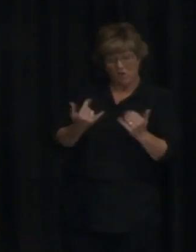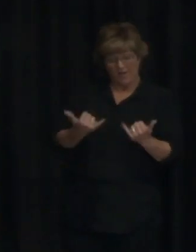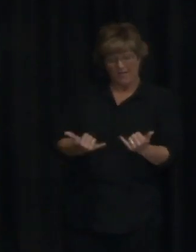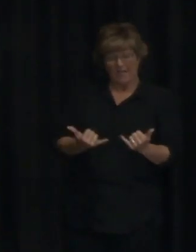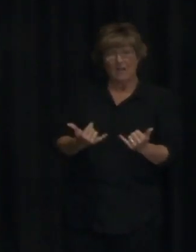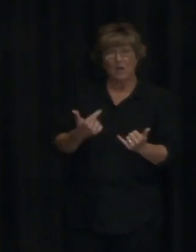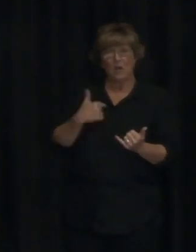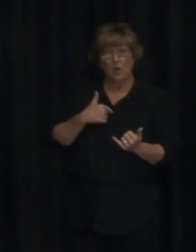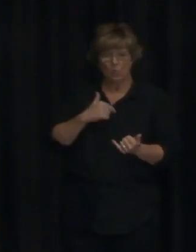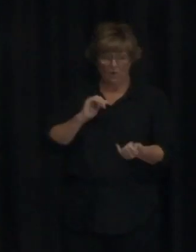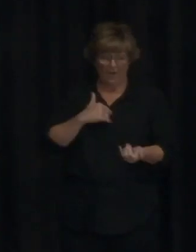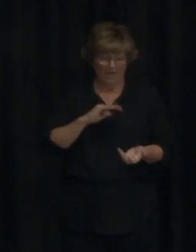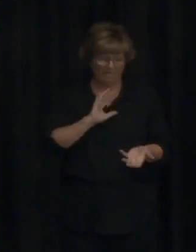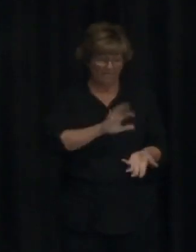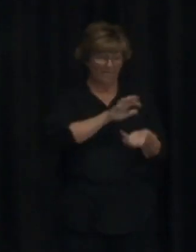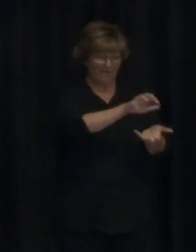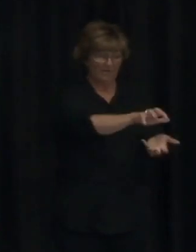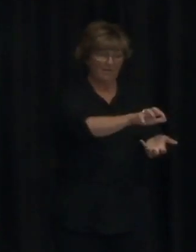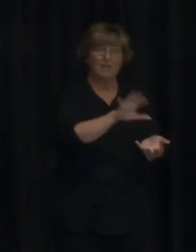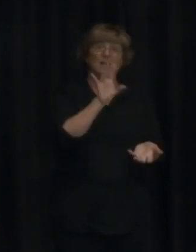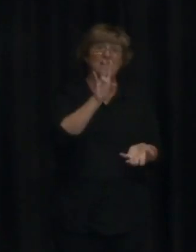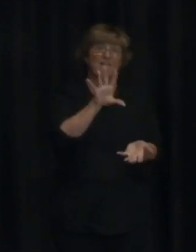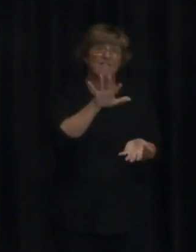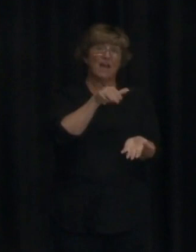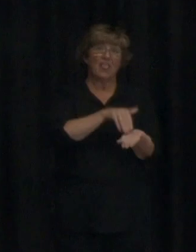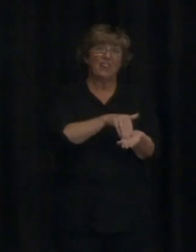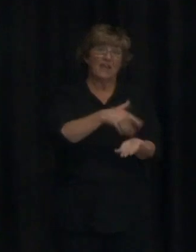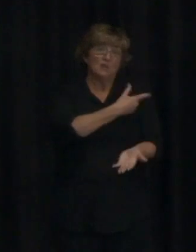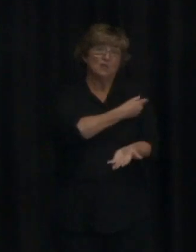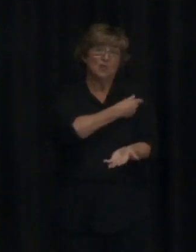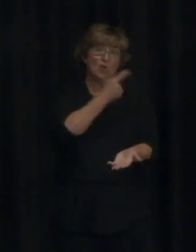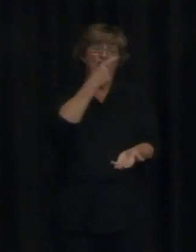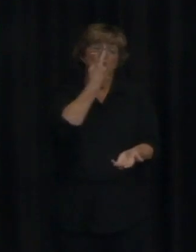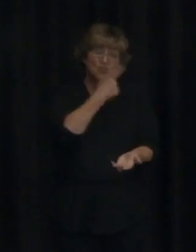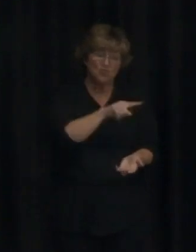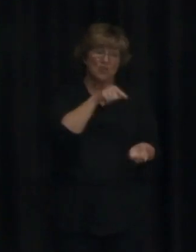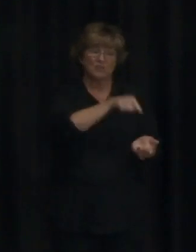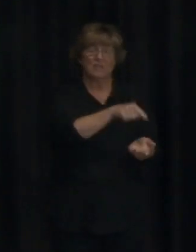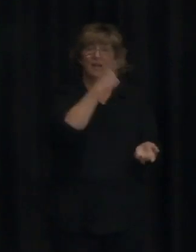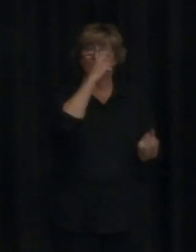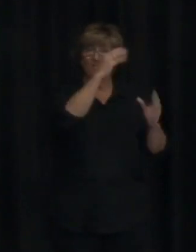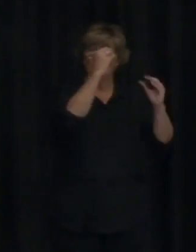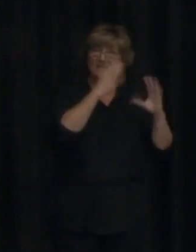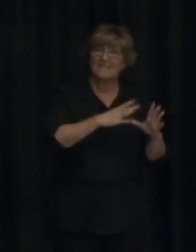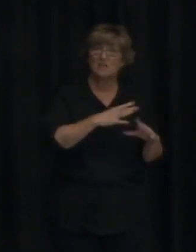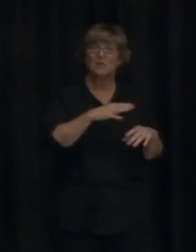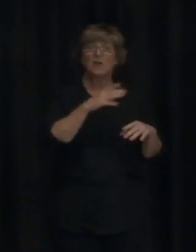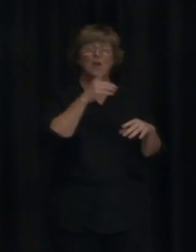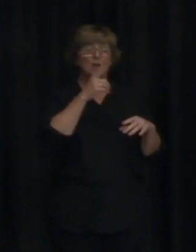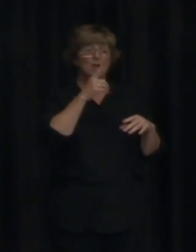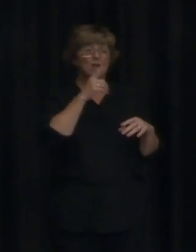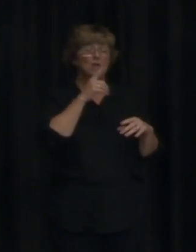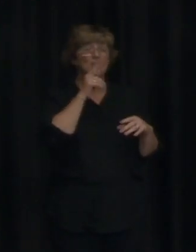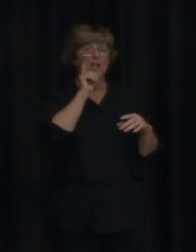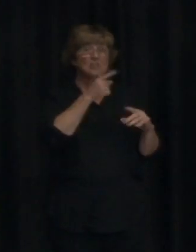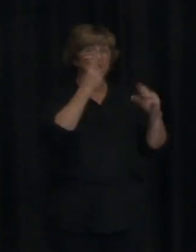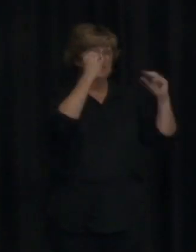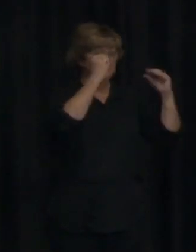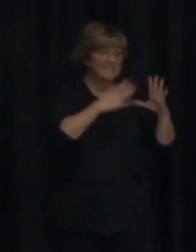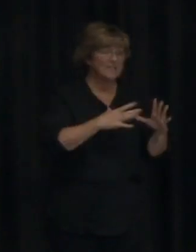setting aside a minimum of 75,000 doses to those teachers and educators. It's not just